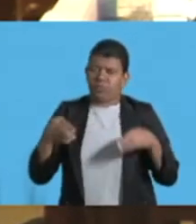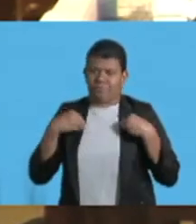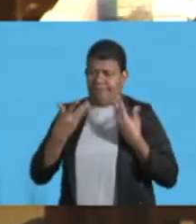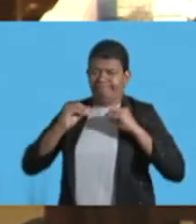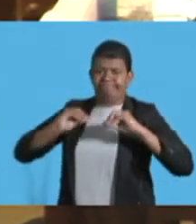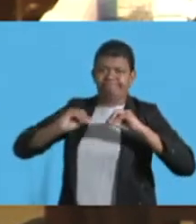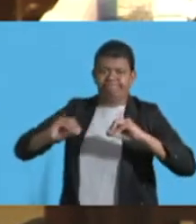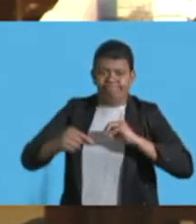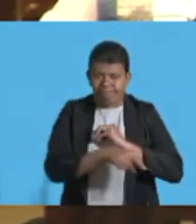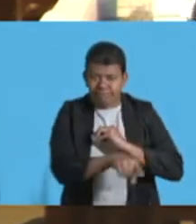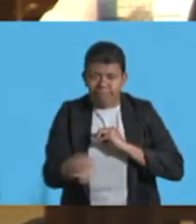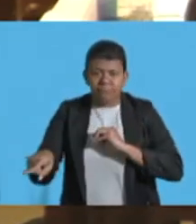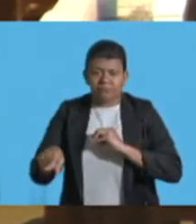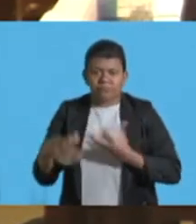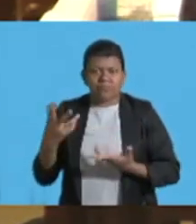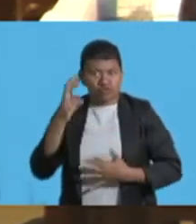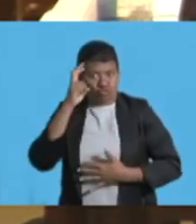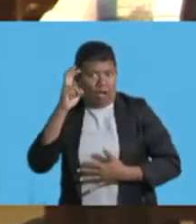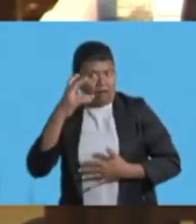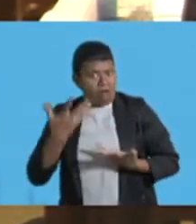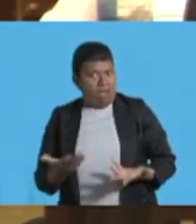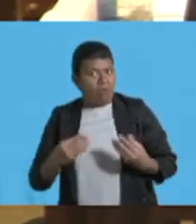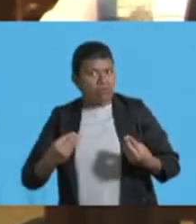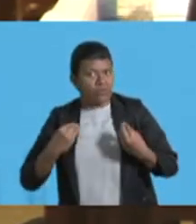to 2022 seamen.